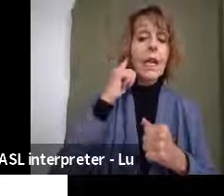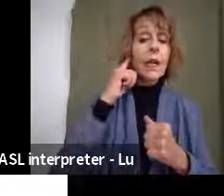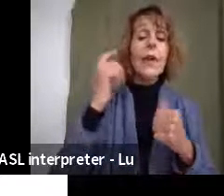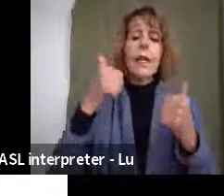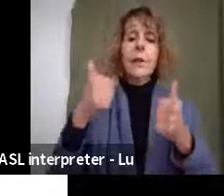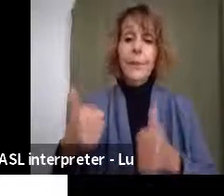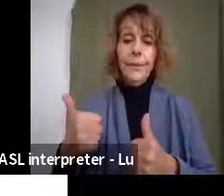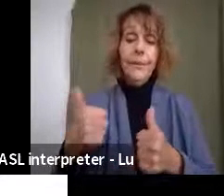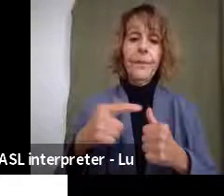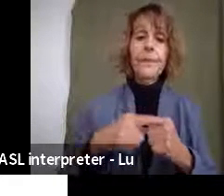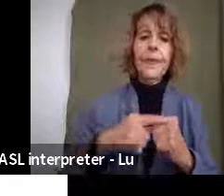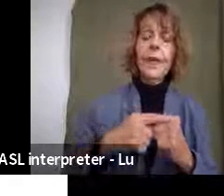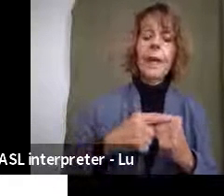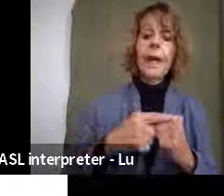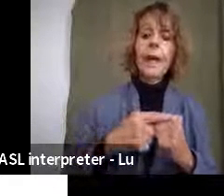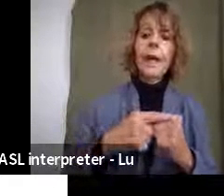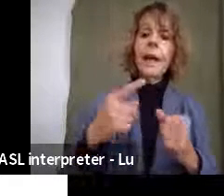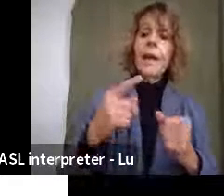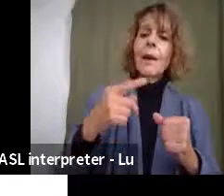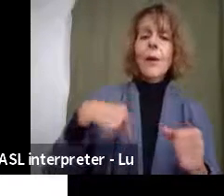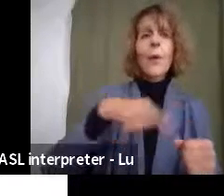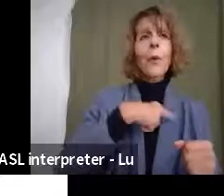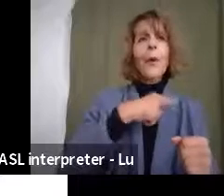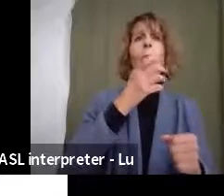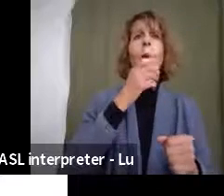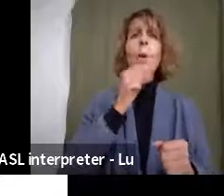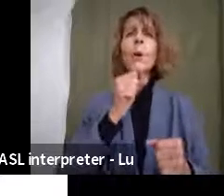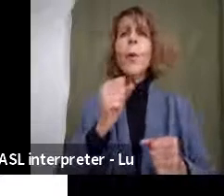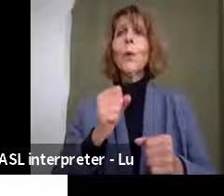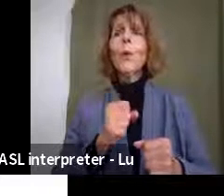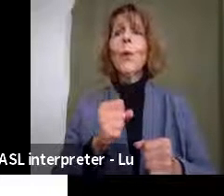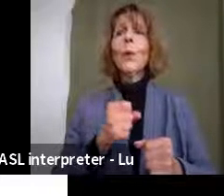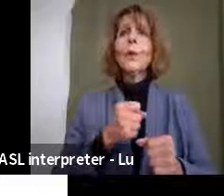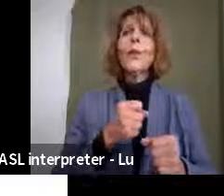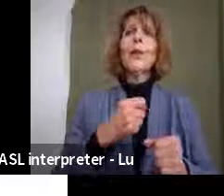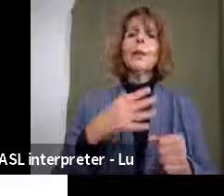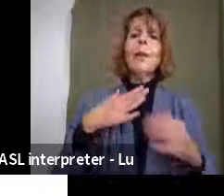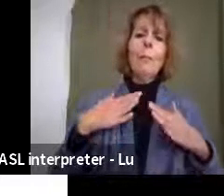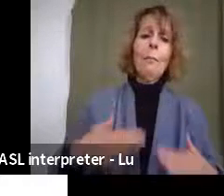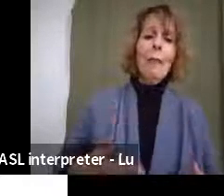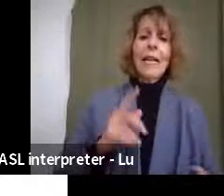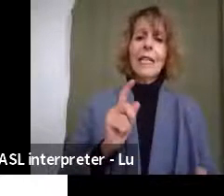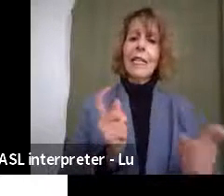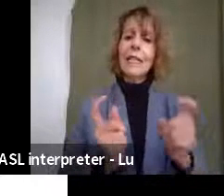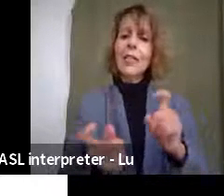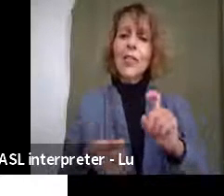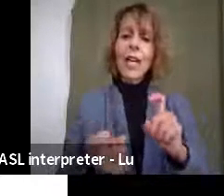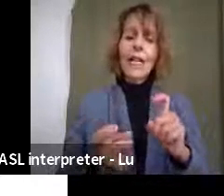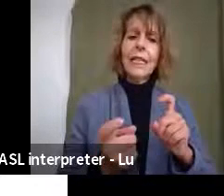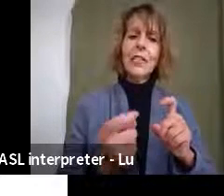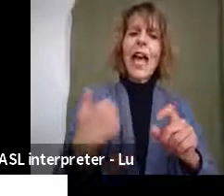to see it as a disability and more a part of the aging process. So we may or may